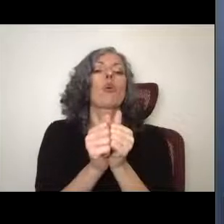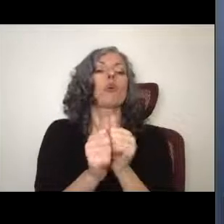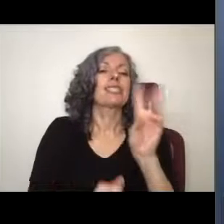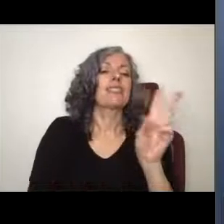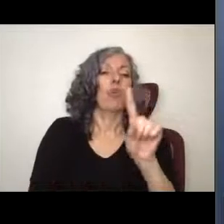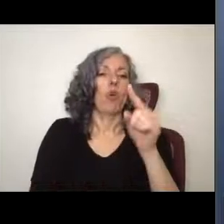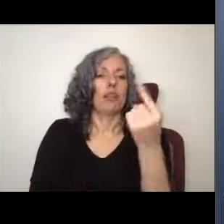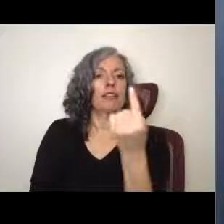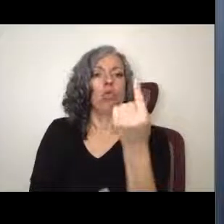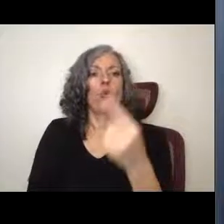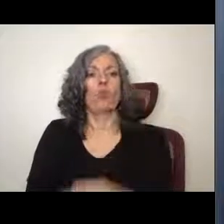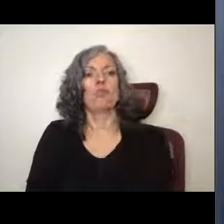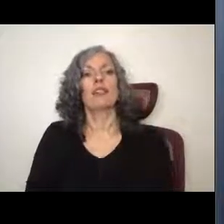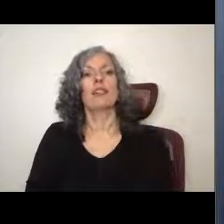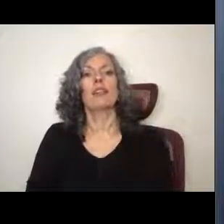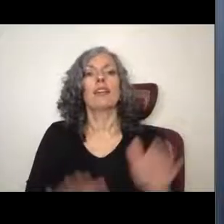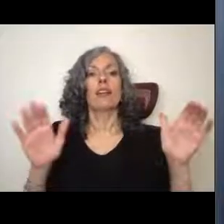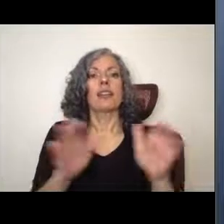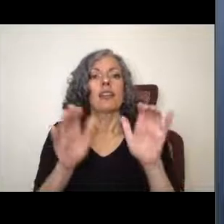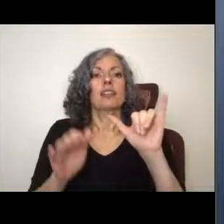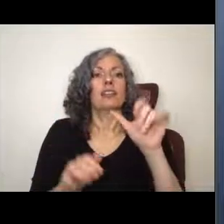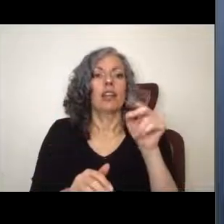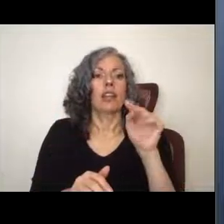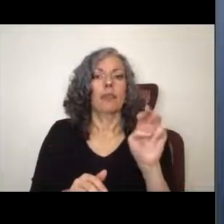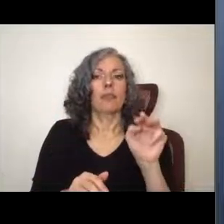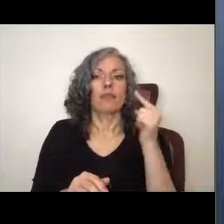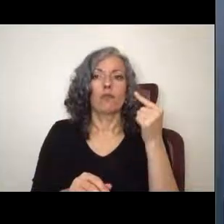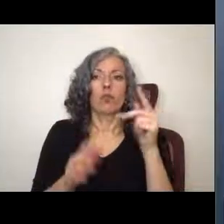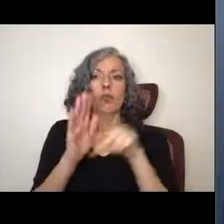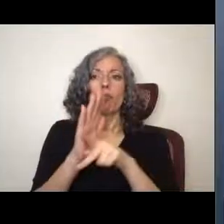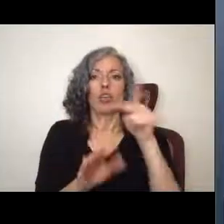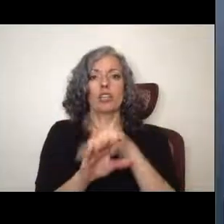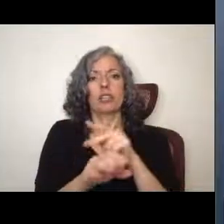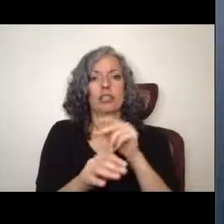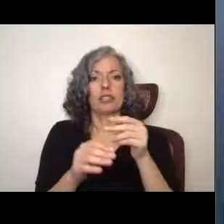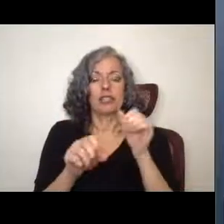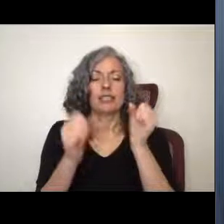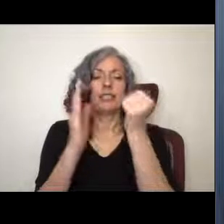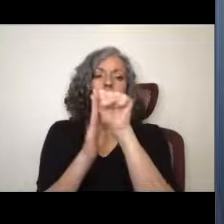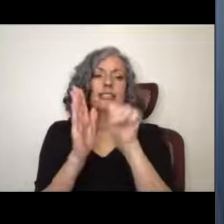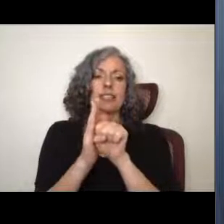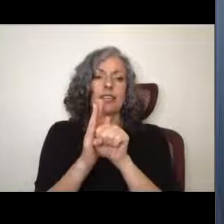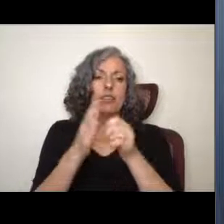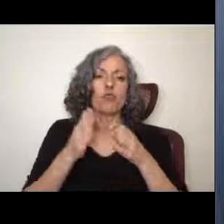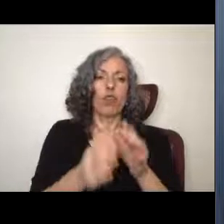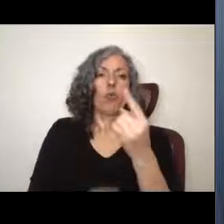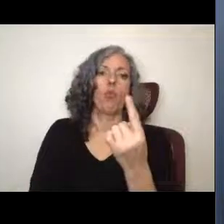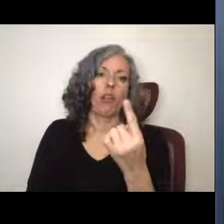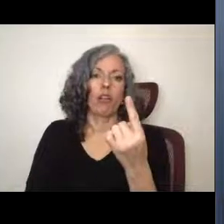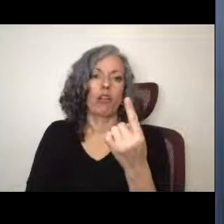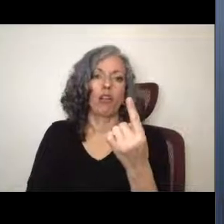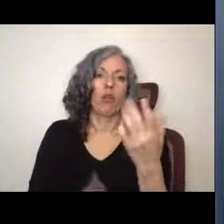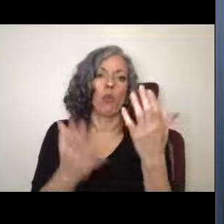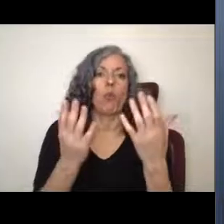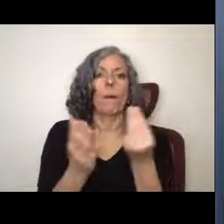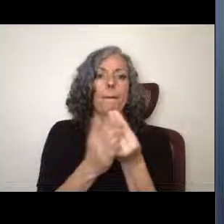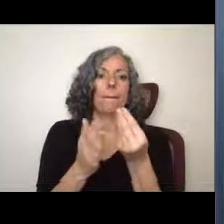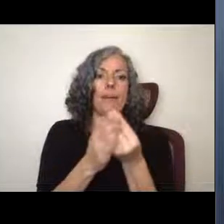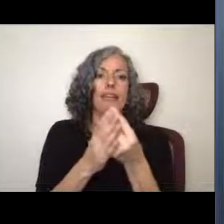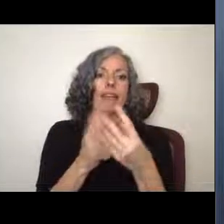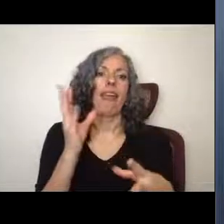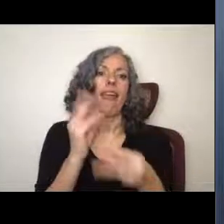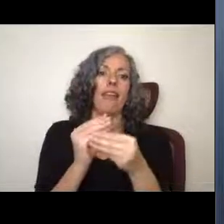71 is an action item for a transportation management systems project on State Route 1 in San Mateo County, requesting a supplemental allocation for